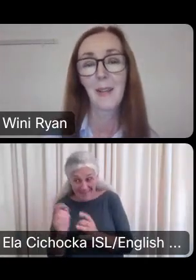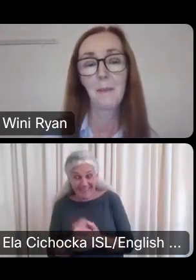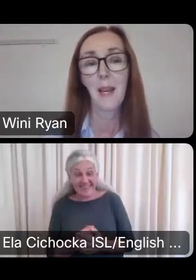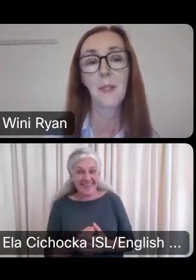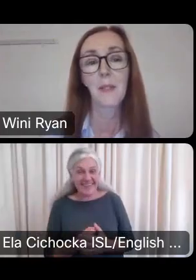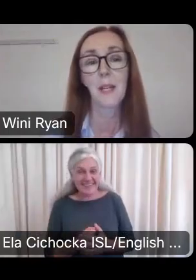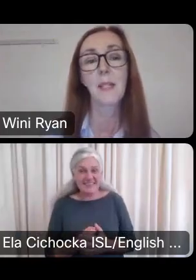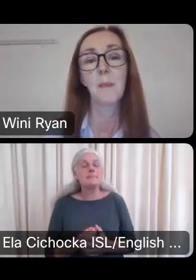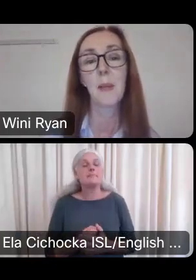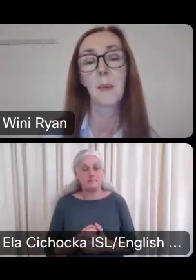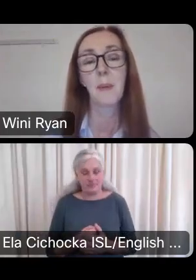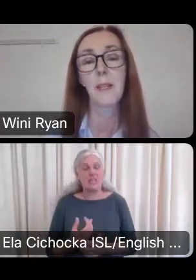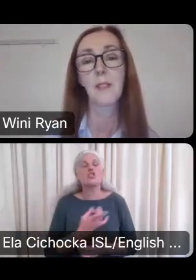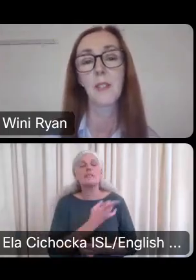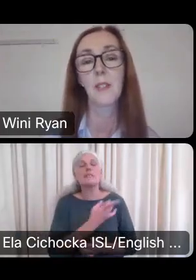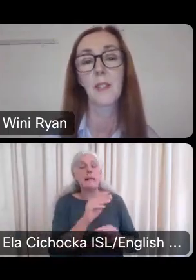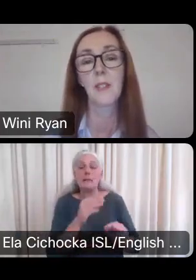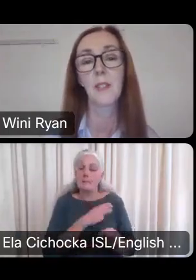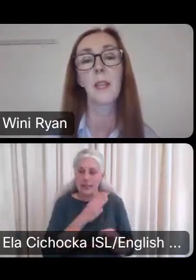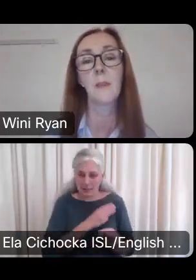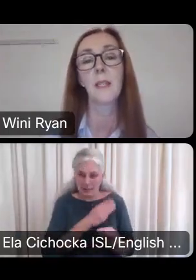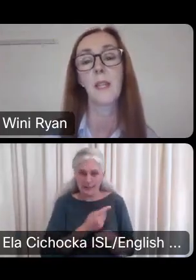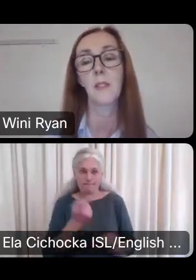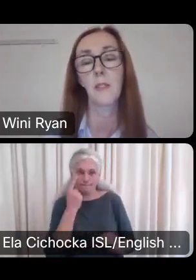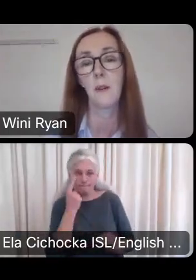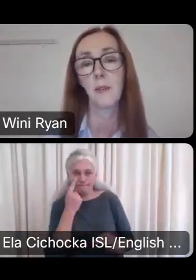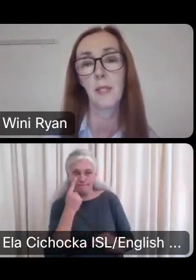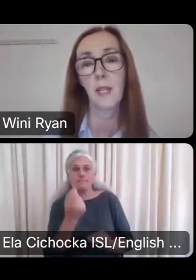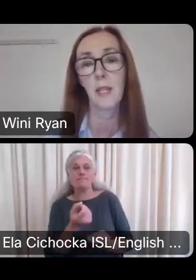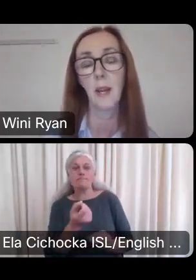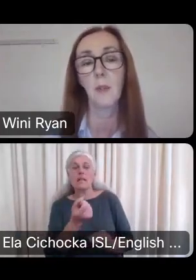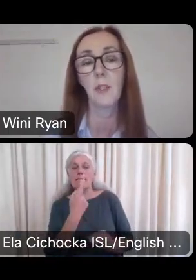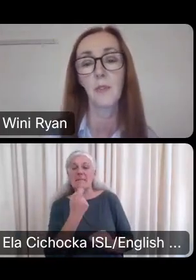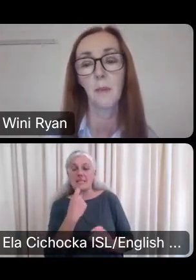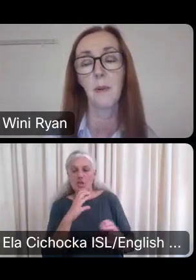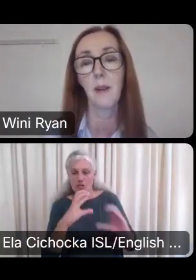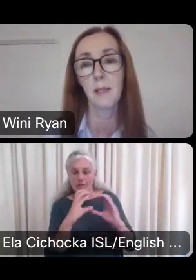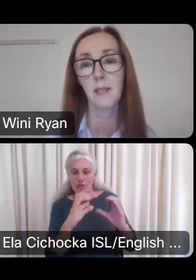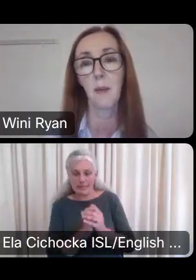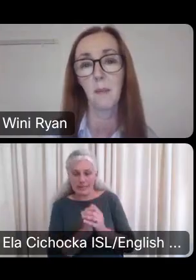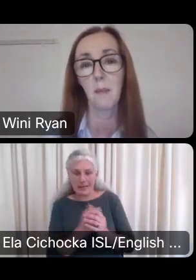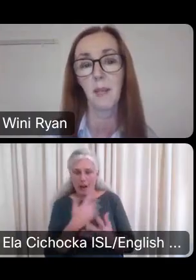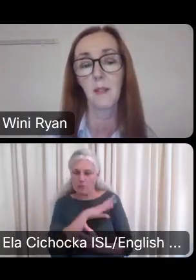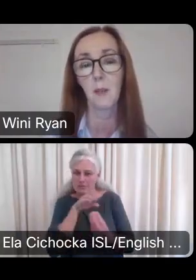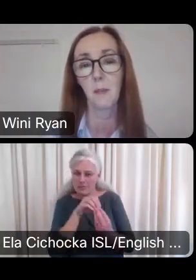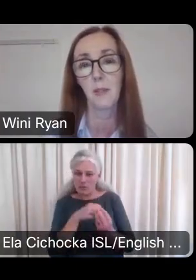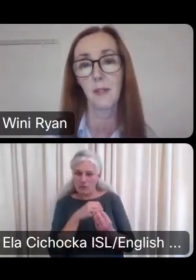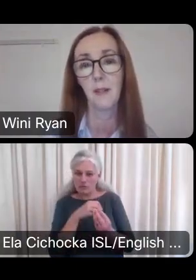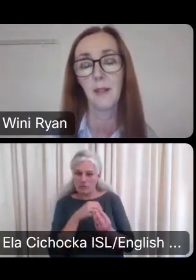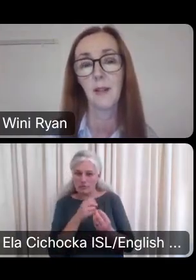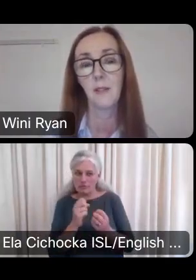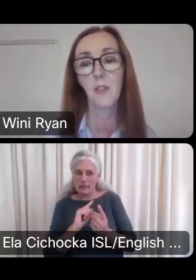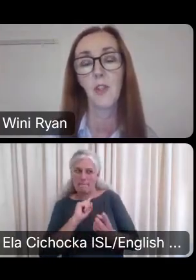Yeah, I'm just asking people, please, to take that taking medications conversation. How would you summarize that back to the